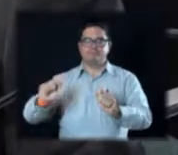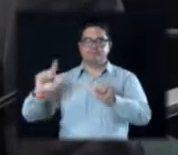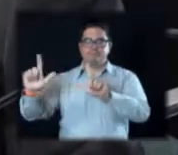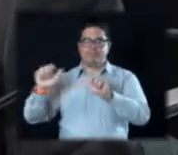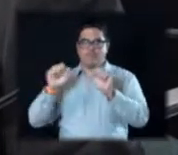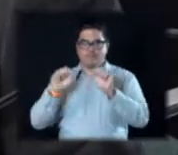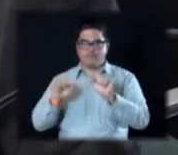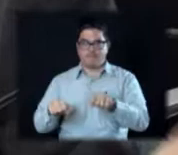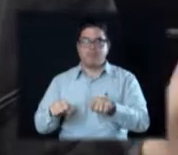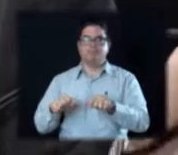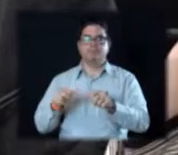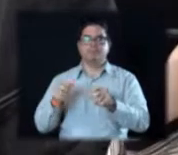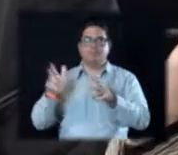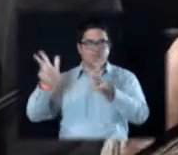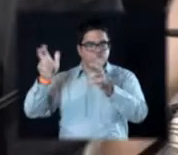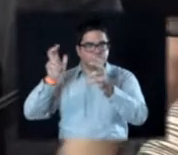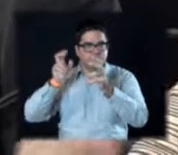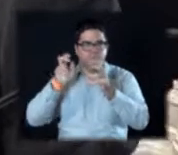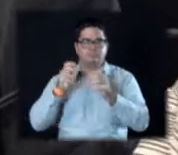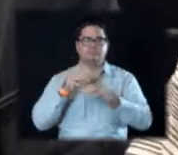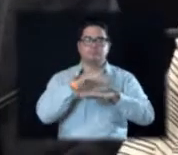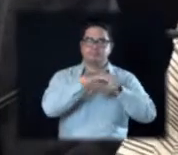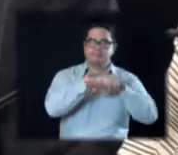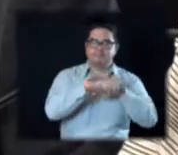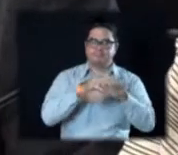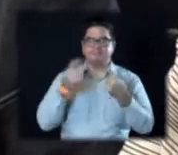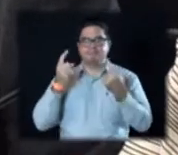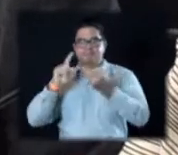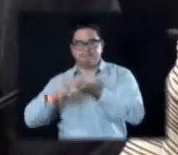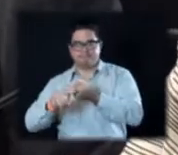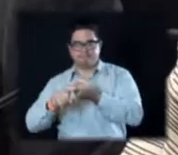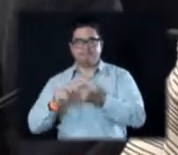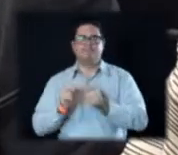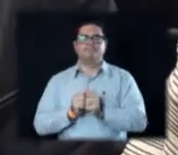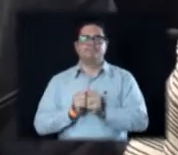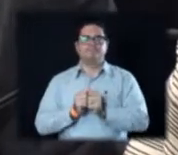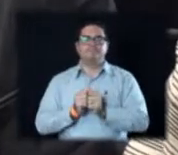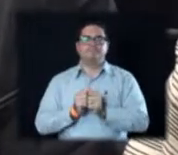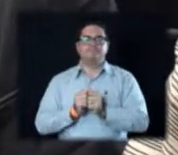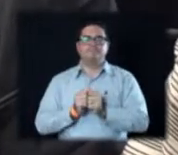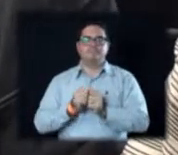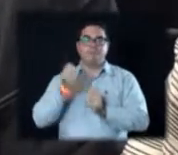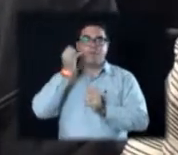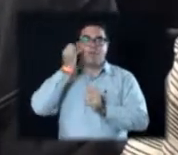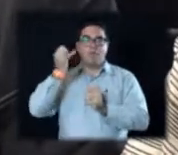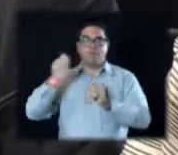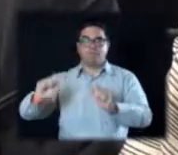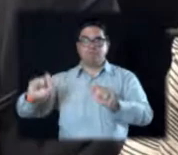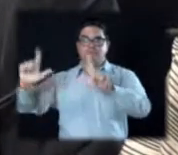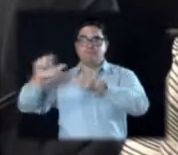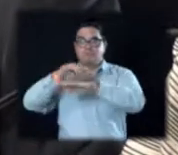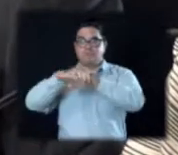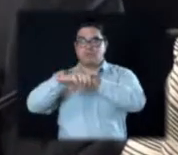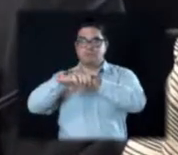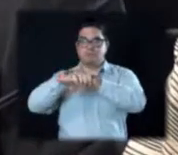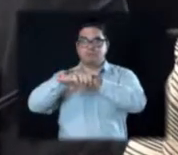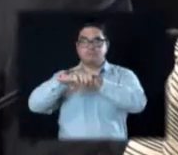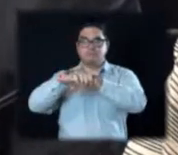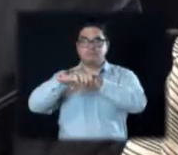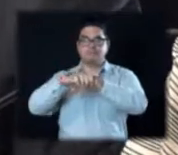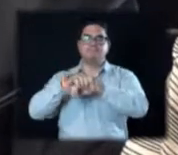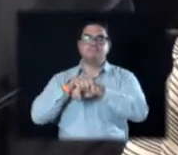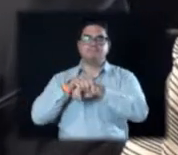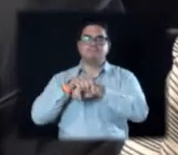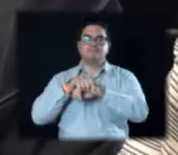a simultaneous Spanish translation. If you log into the English website, the audio will be in English, and if you log into